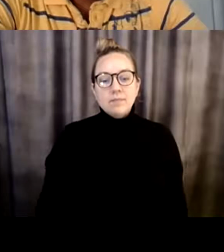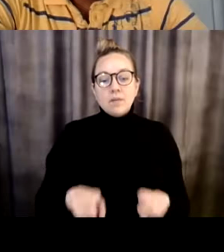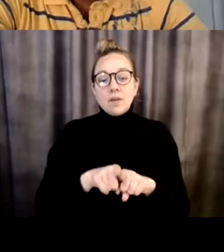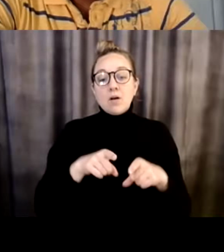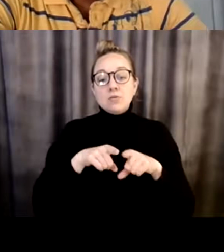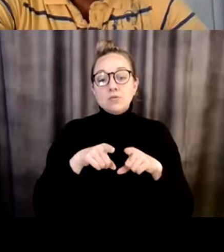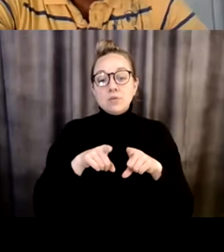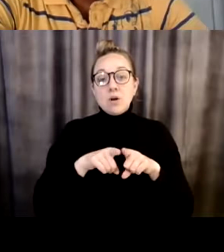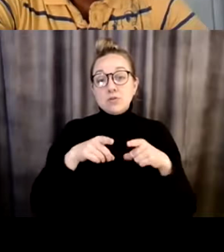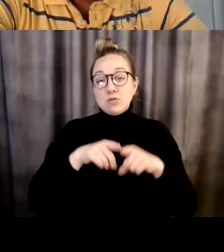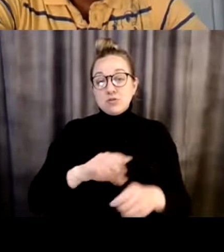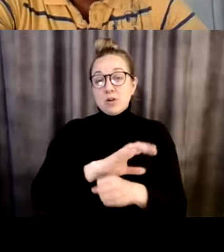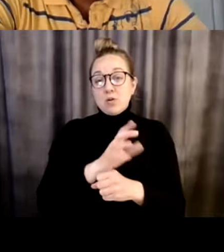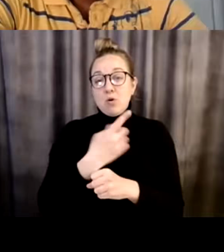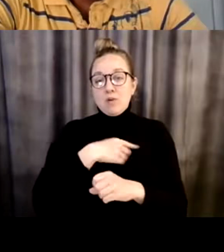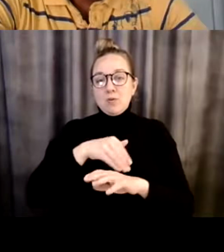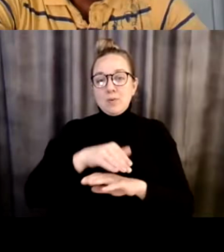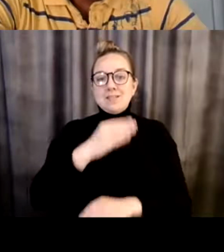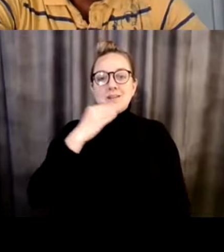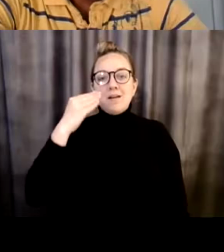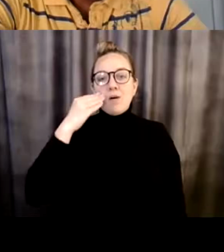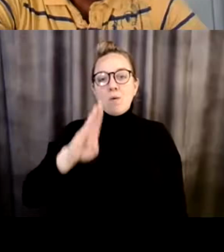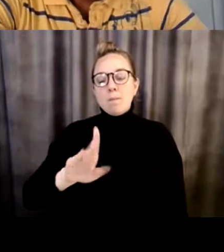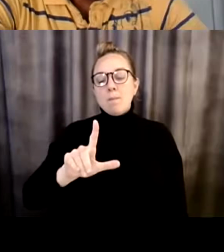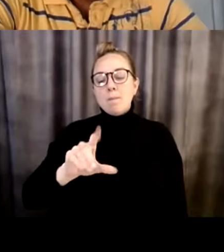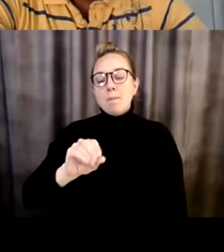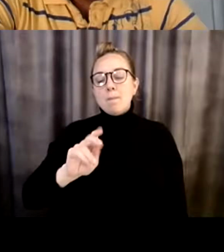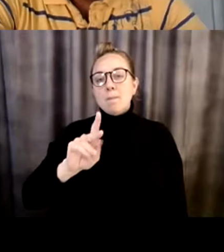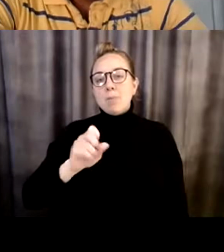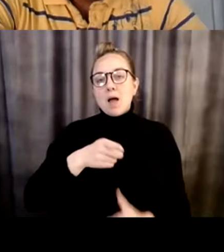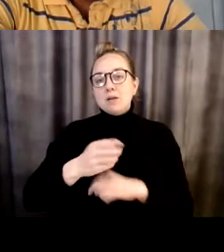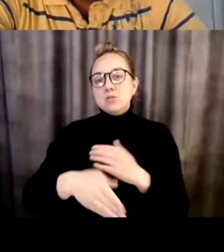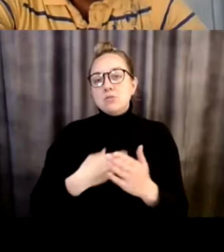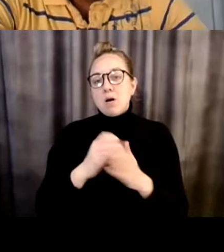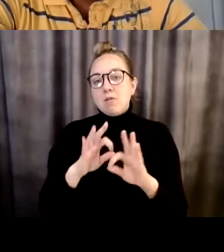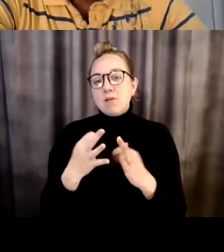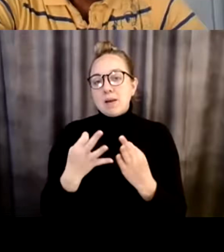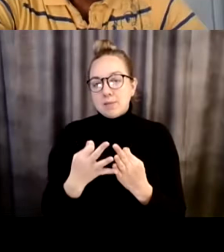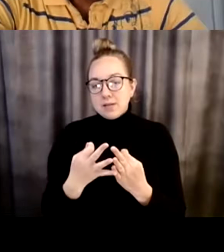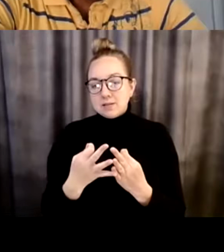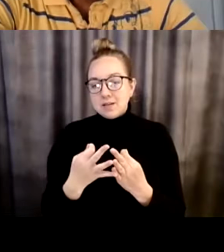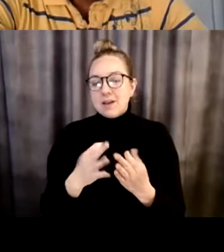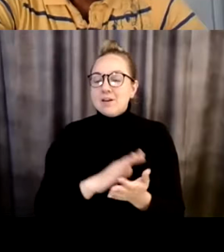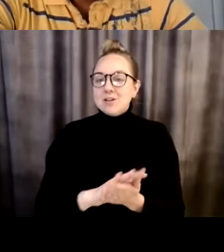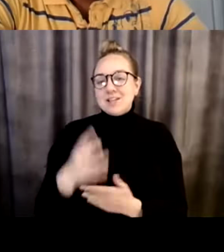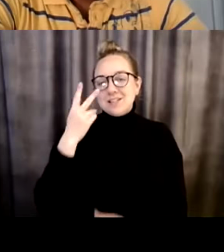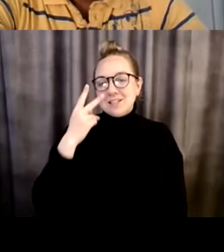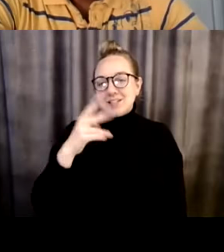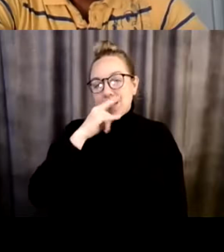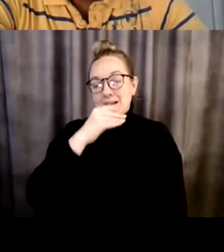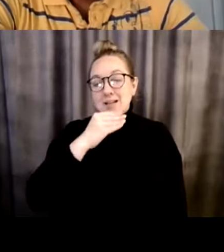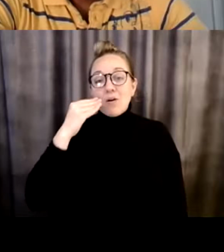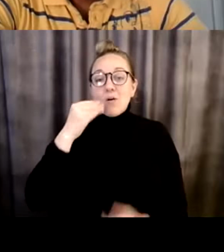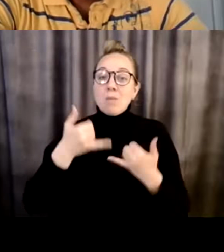to have at home since we weren't able to have all of our students back at school. And seeing the kids at home playing with their